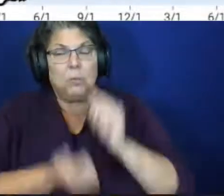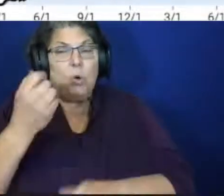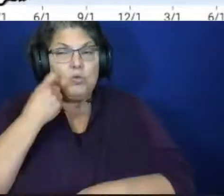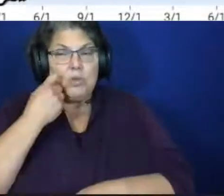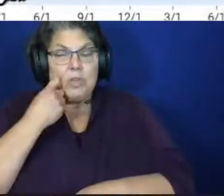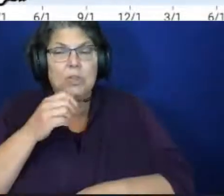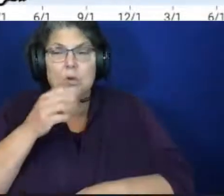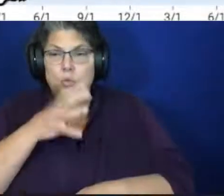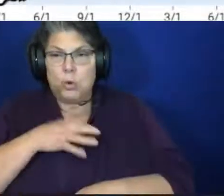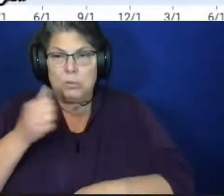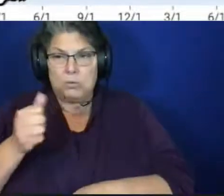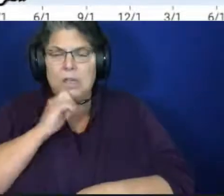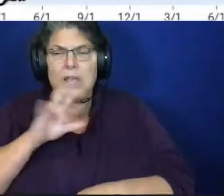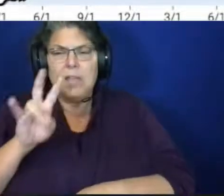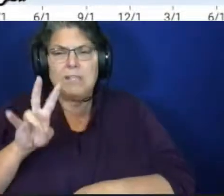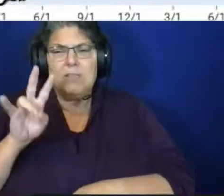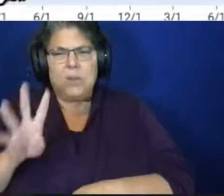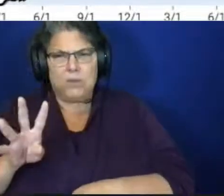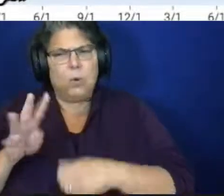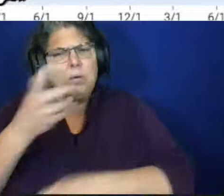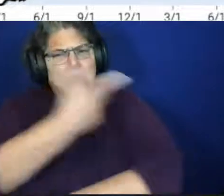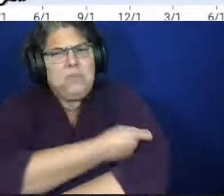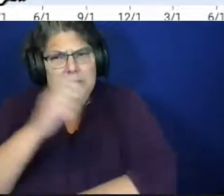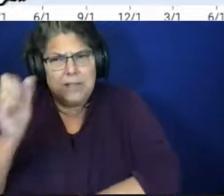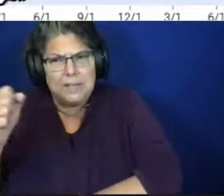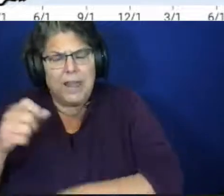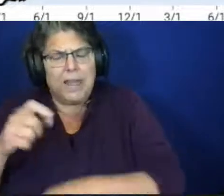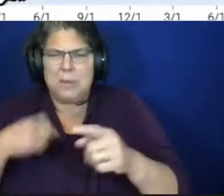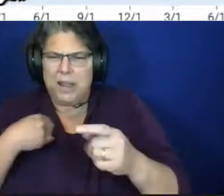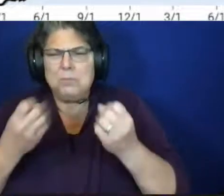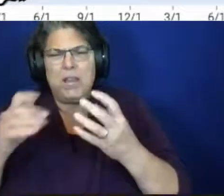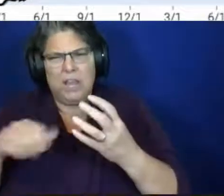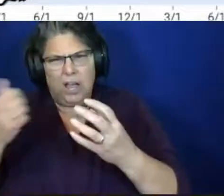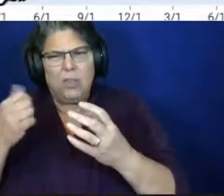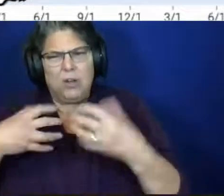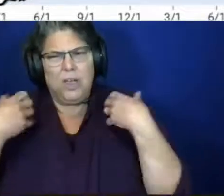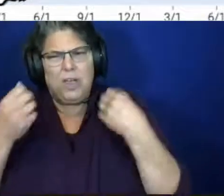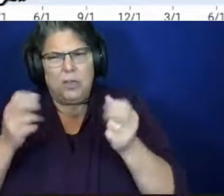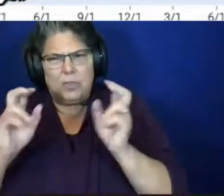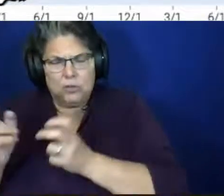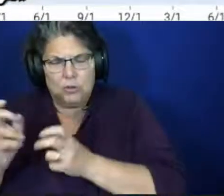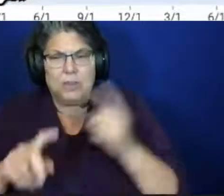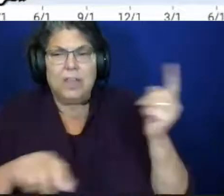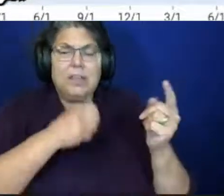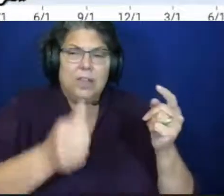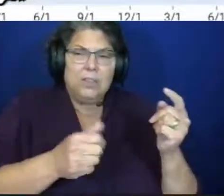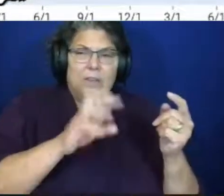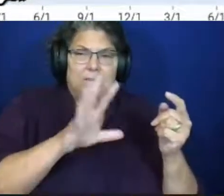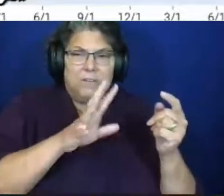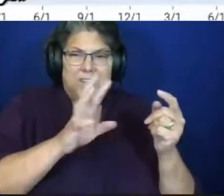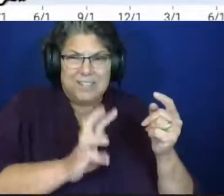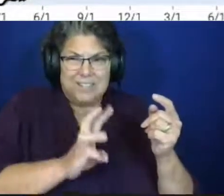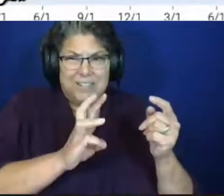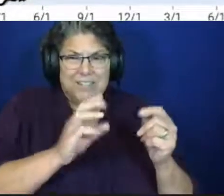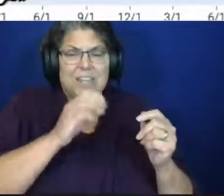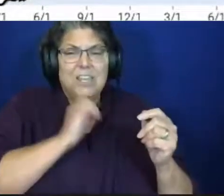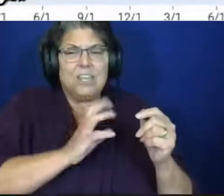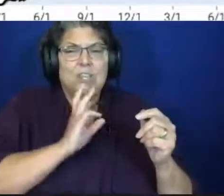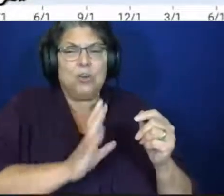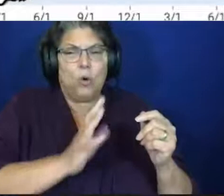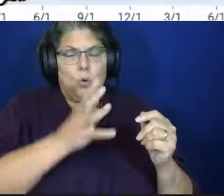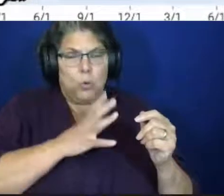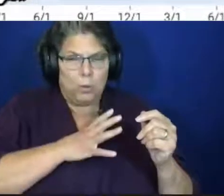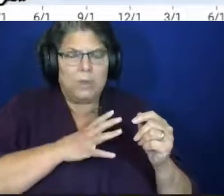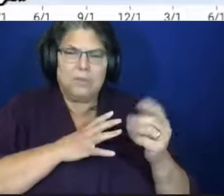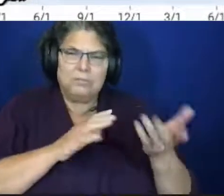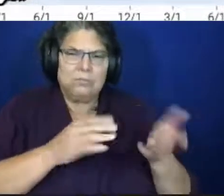vaccinated woman with many comorbidities and a 56-year-old unvaccinated woman. Hospitalizations are slightly lower